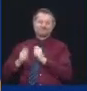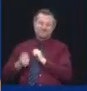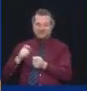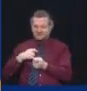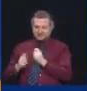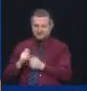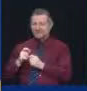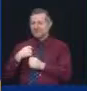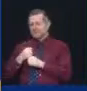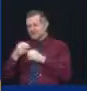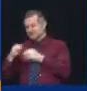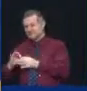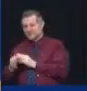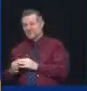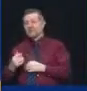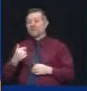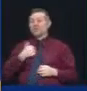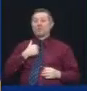to me,